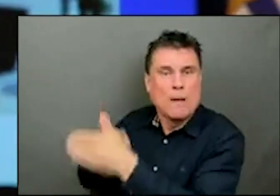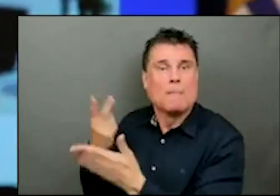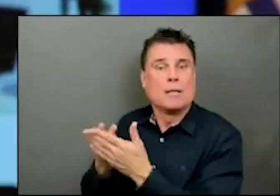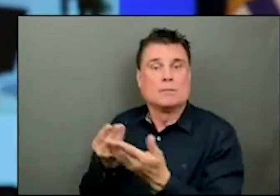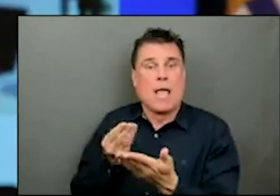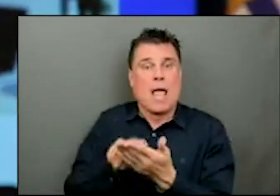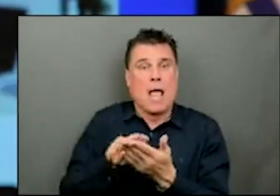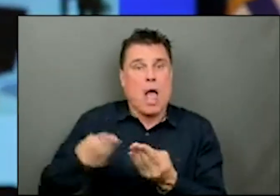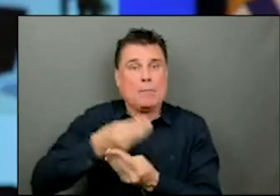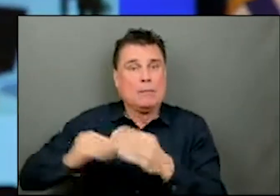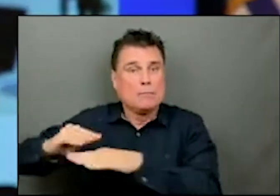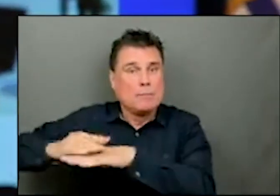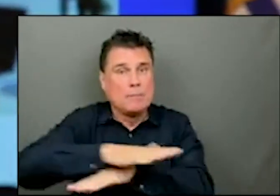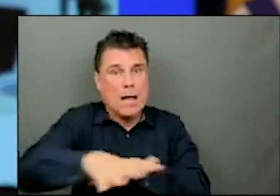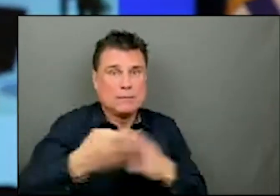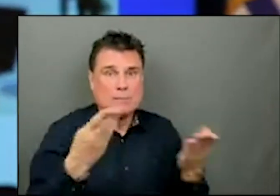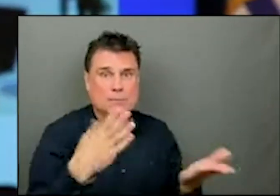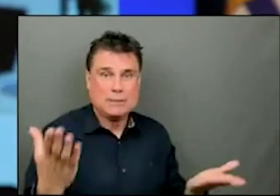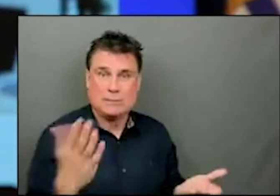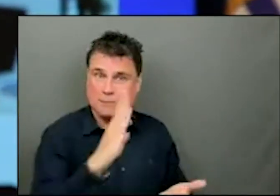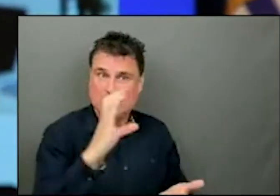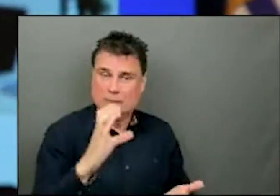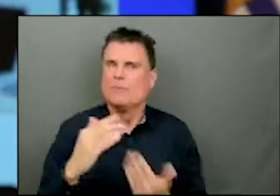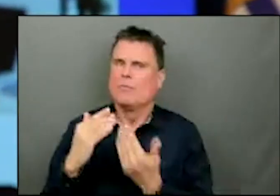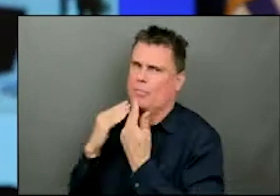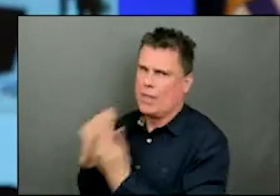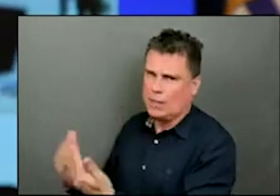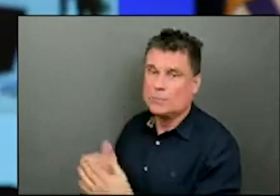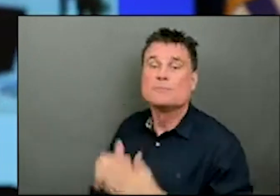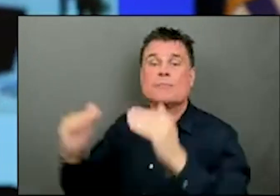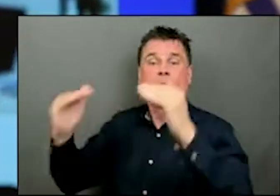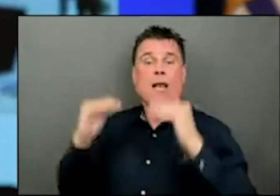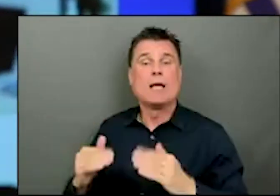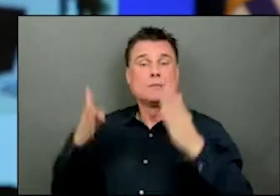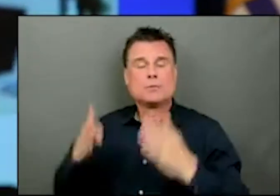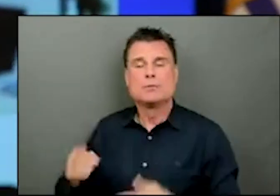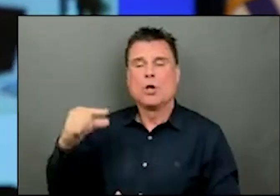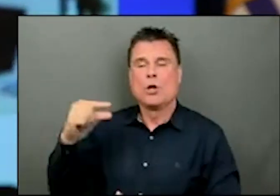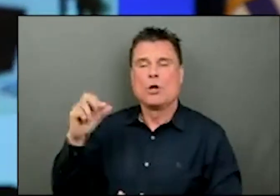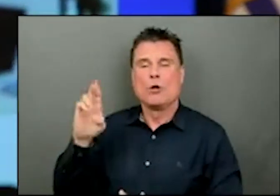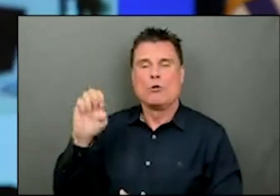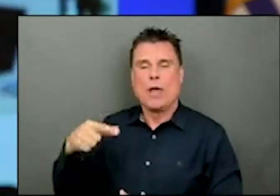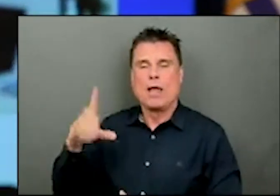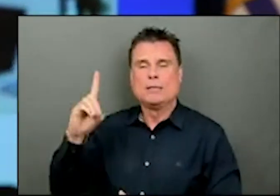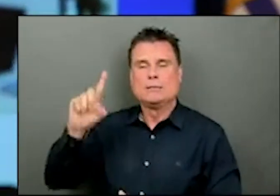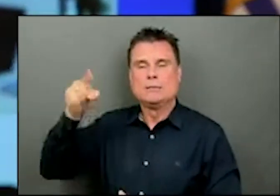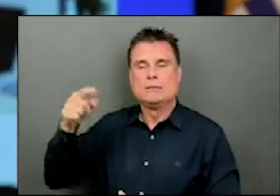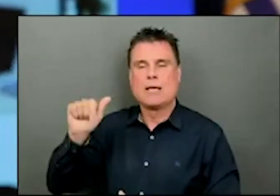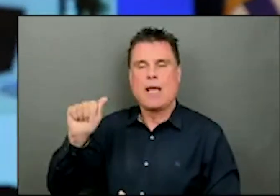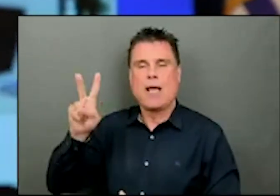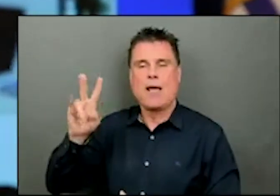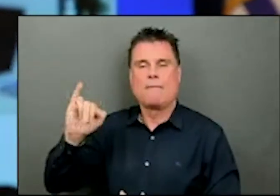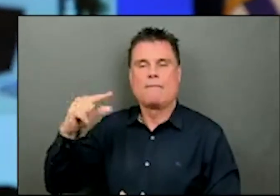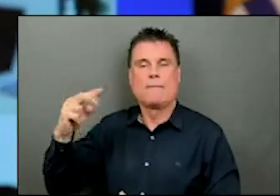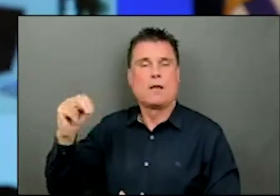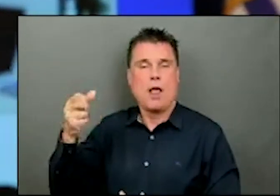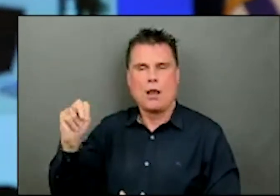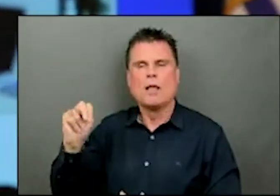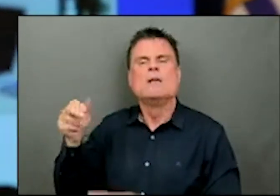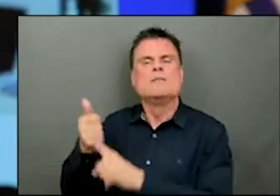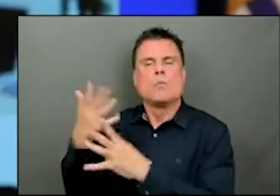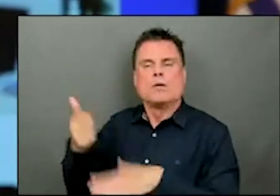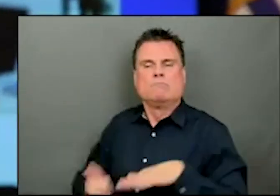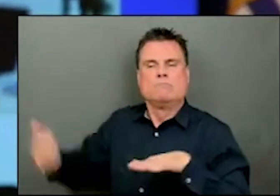so much. I appreciate that. I would now like to ask Greg Davion from the BC Business Council of BC to the podium to speak about